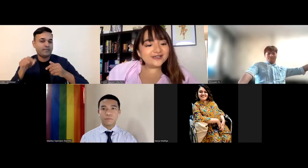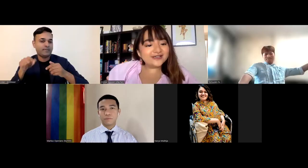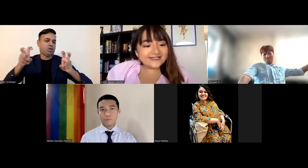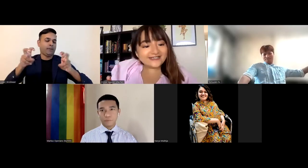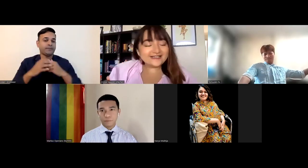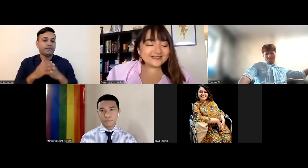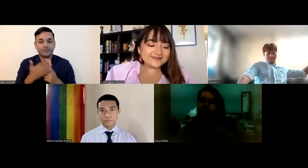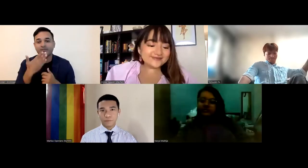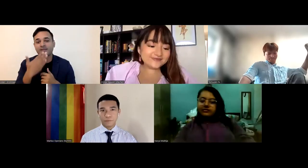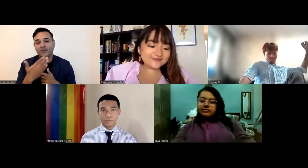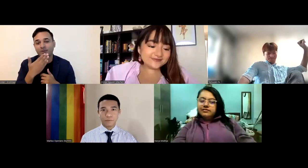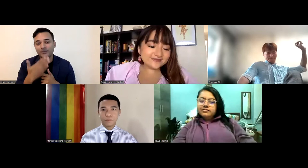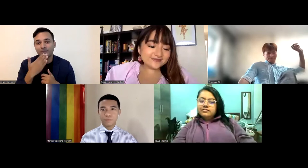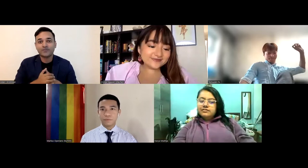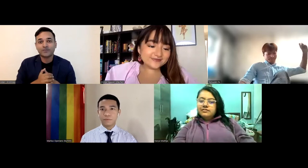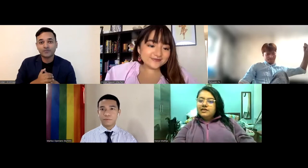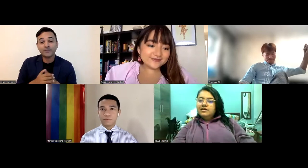Kavya?